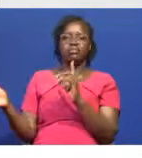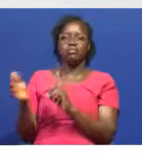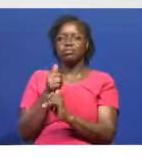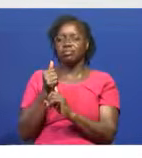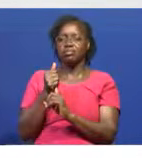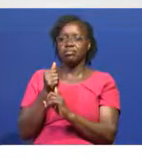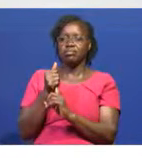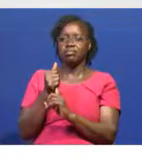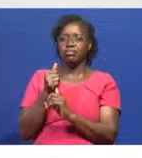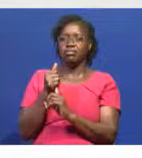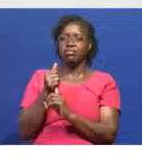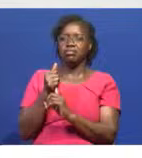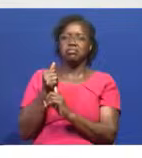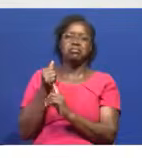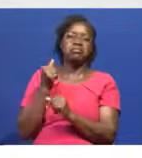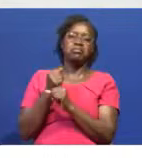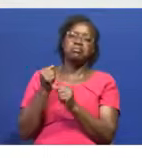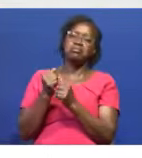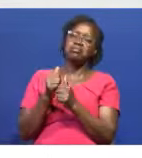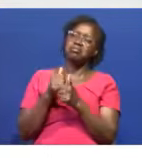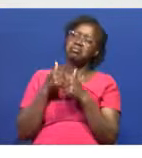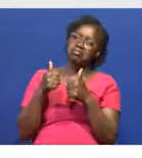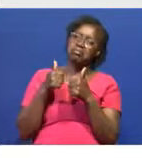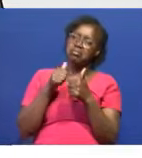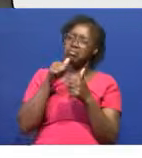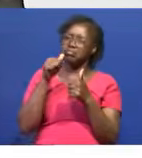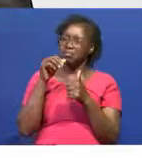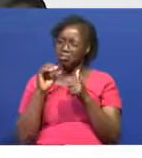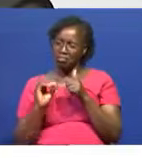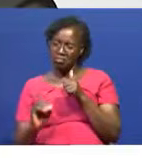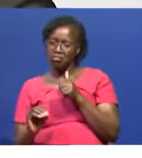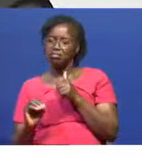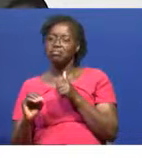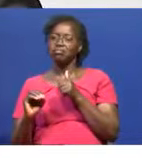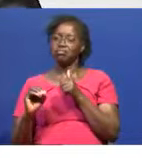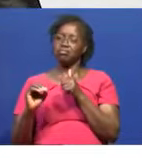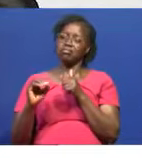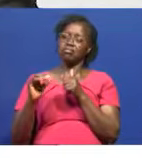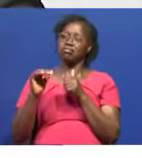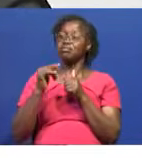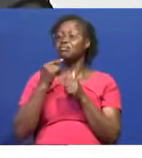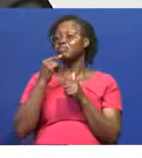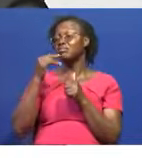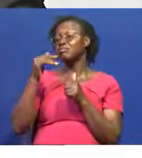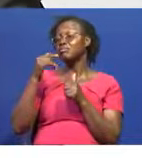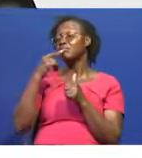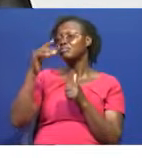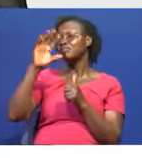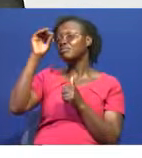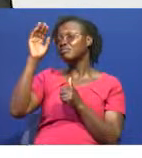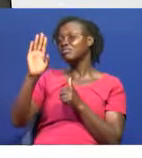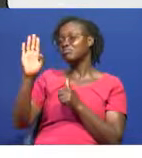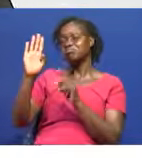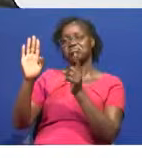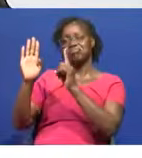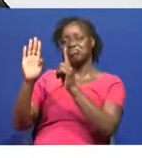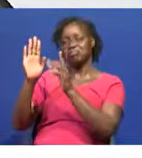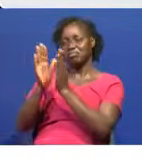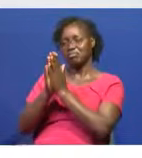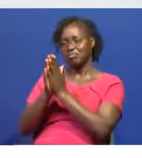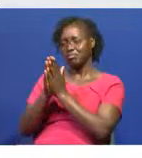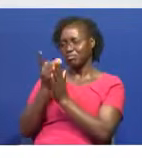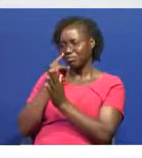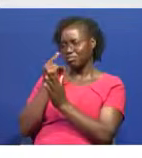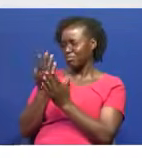we have done quite some well. We are not at zero. And we are not at 100, we are not at 0. So we want to look at this and say,